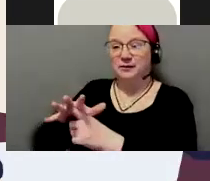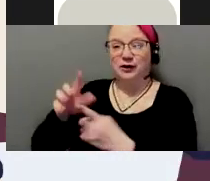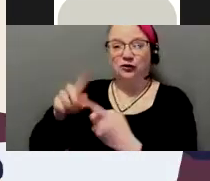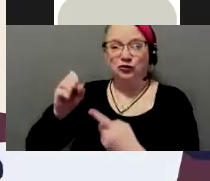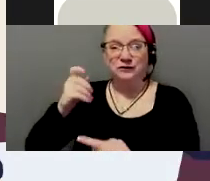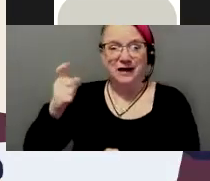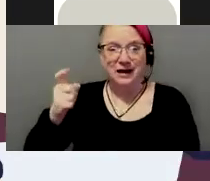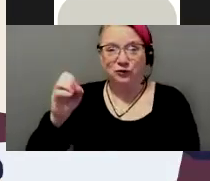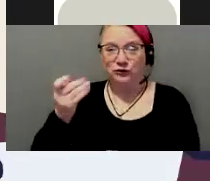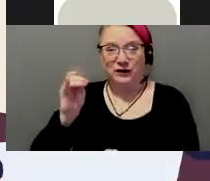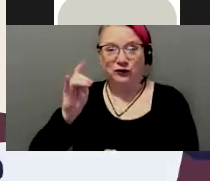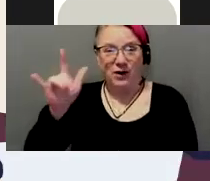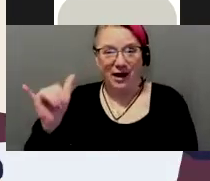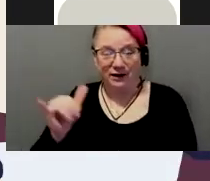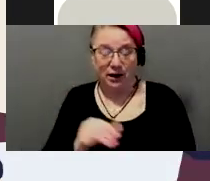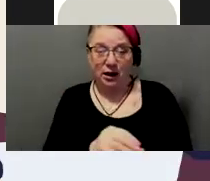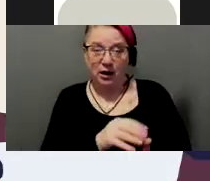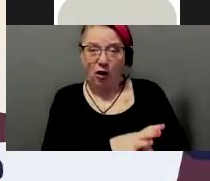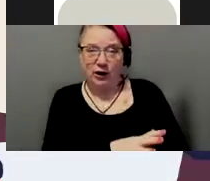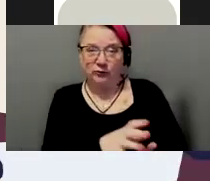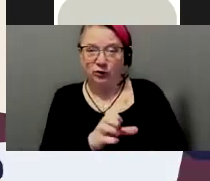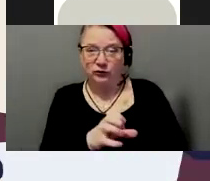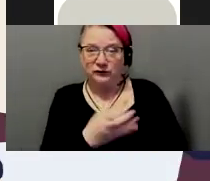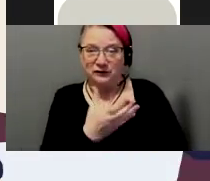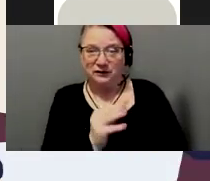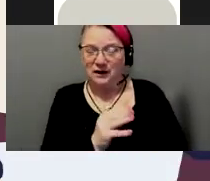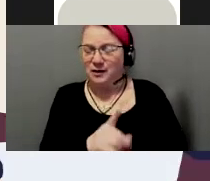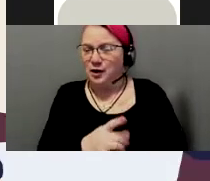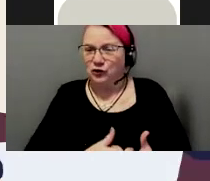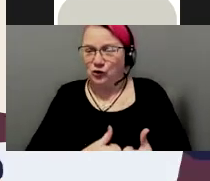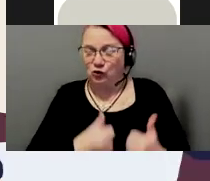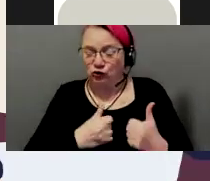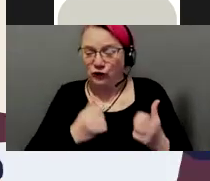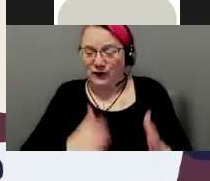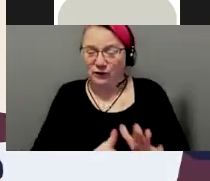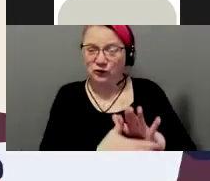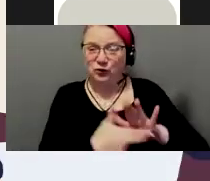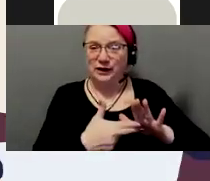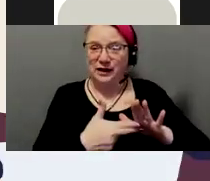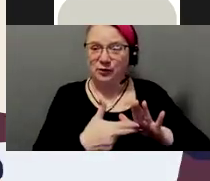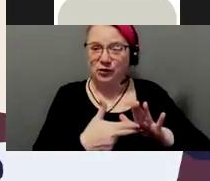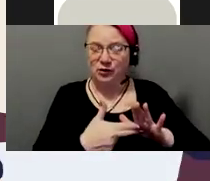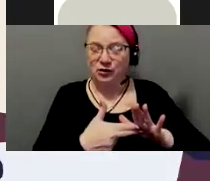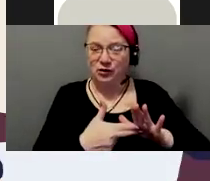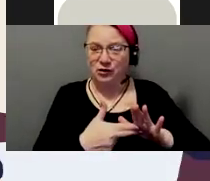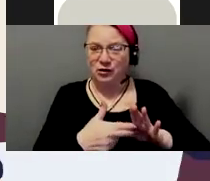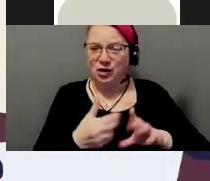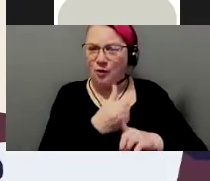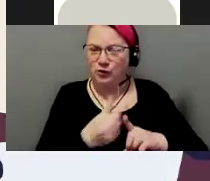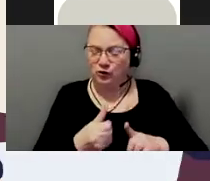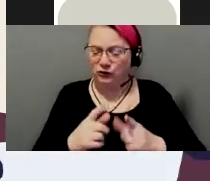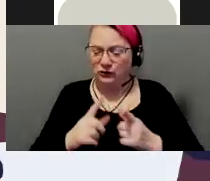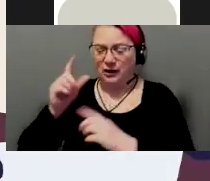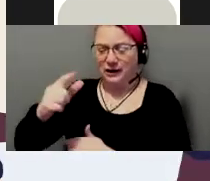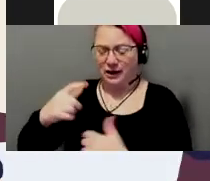or sexuality. This can make it difficult for those survivors to label their experiences as abuse, to label healthy sexuality